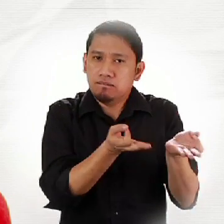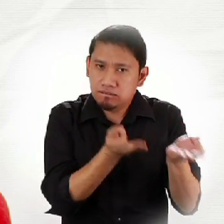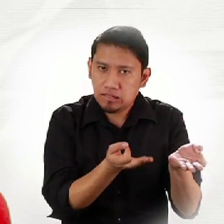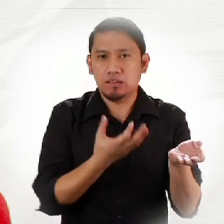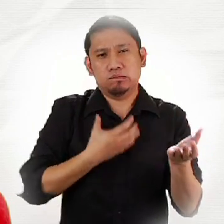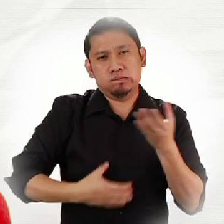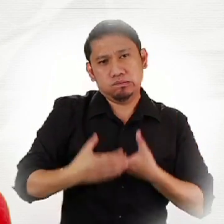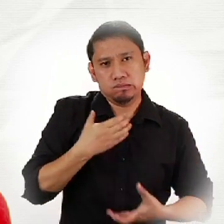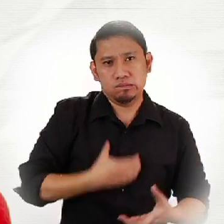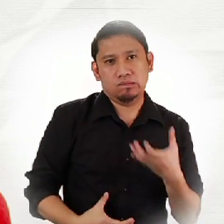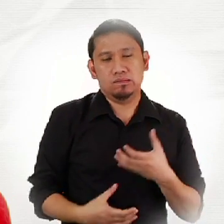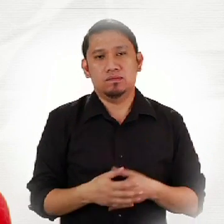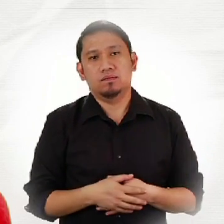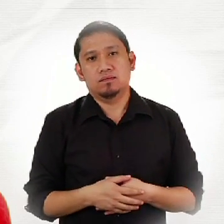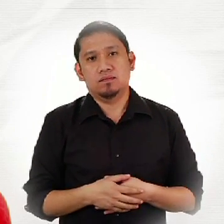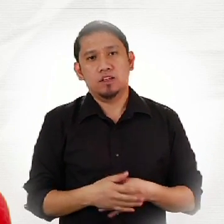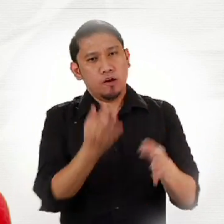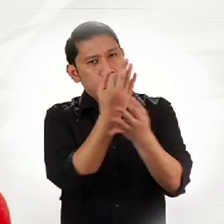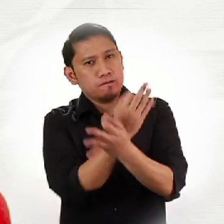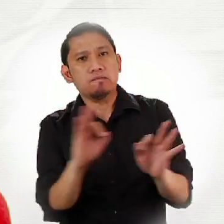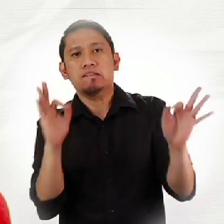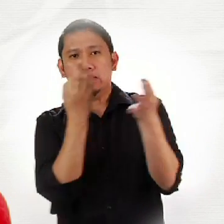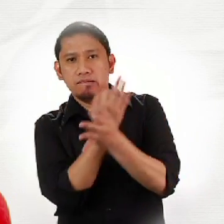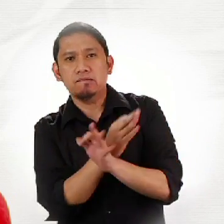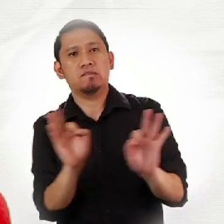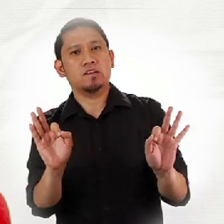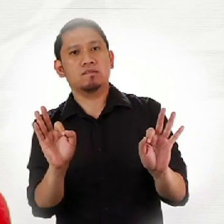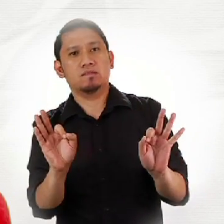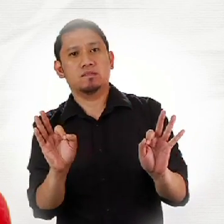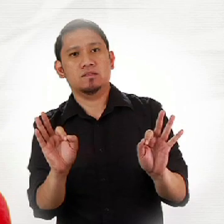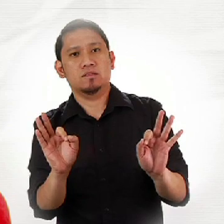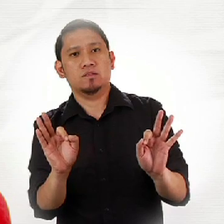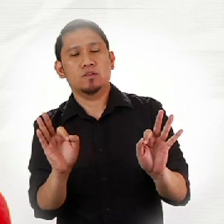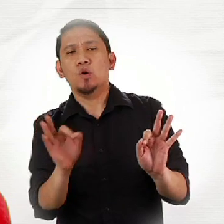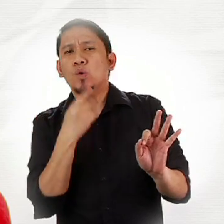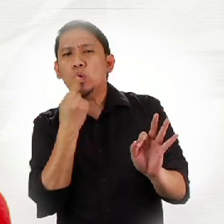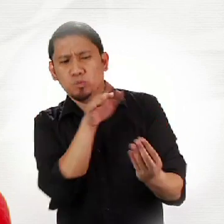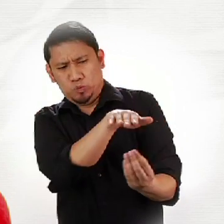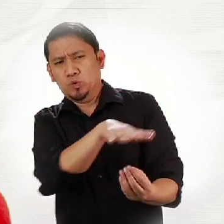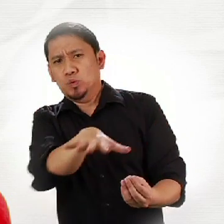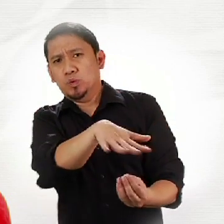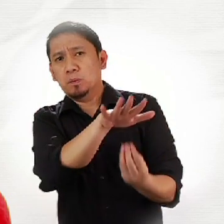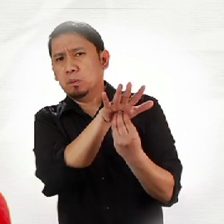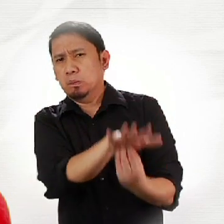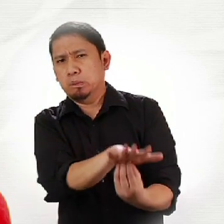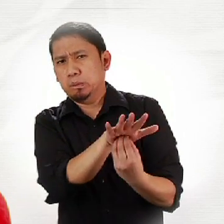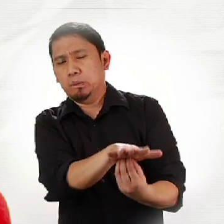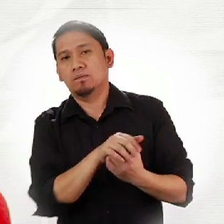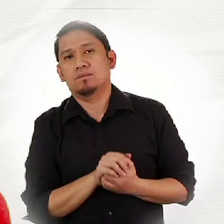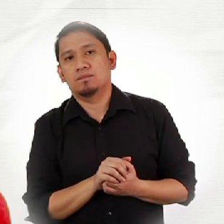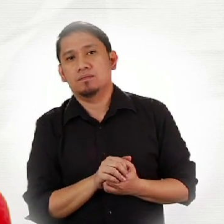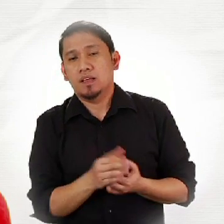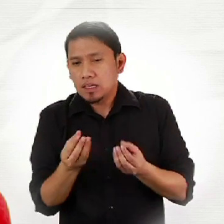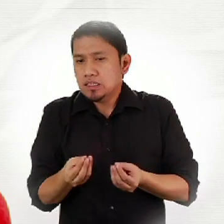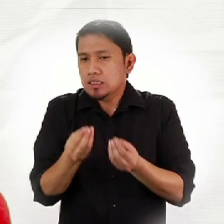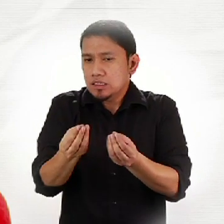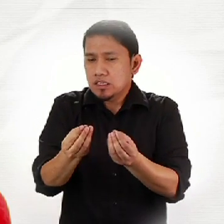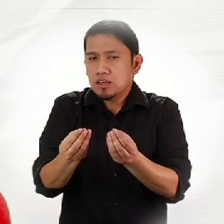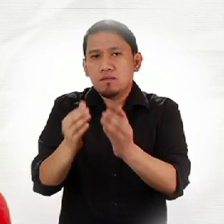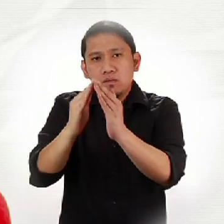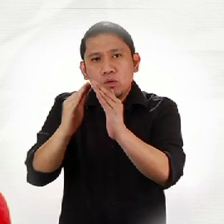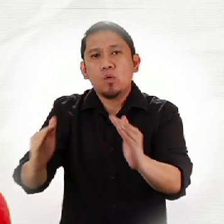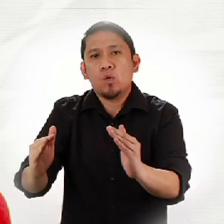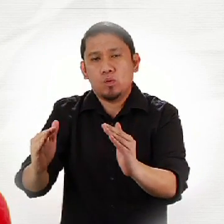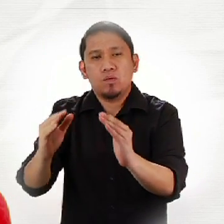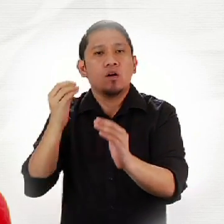hungry, freeing those who are oppressed, giving shelter to